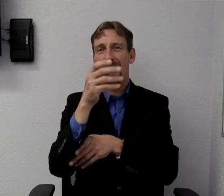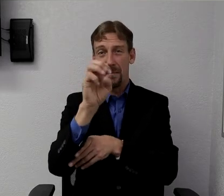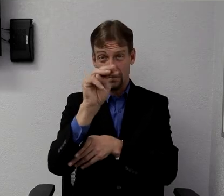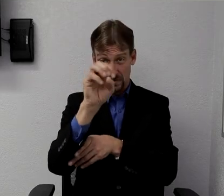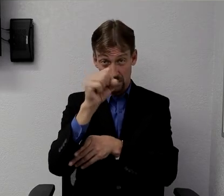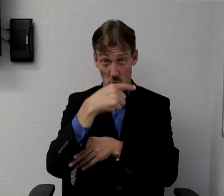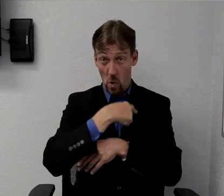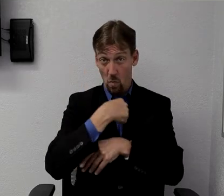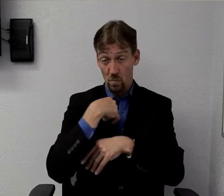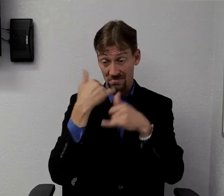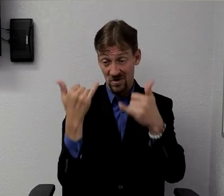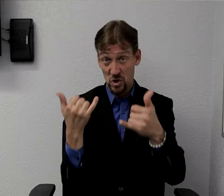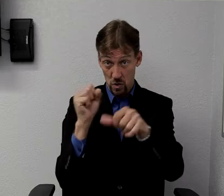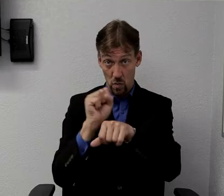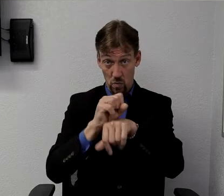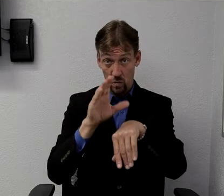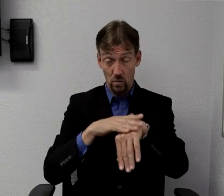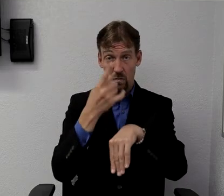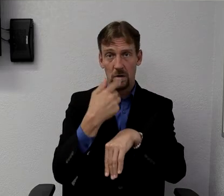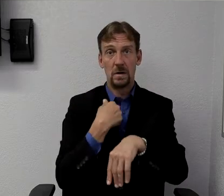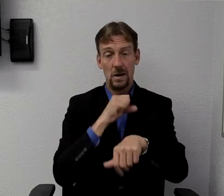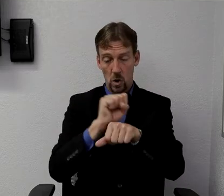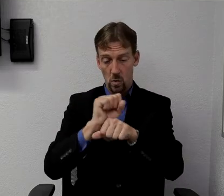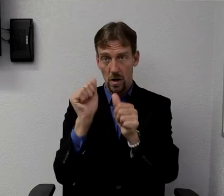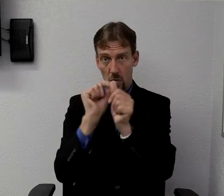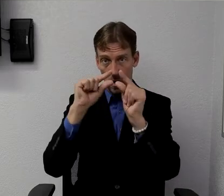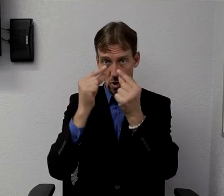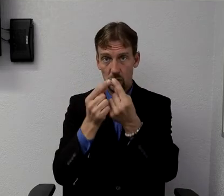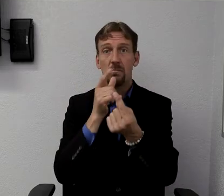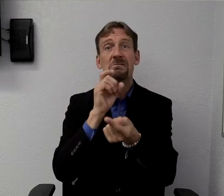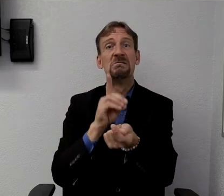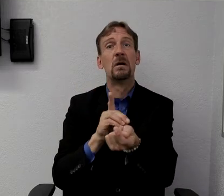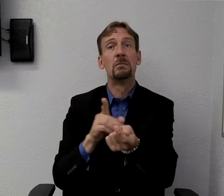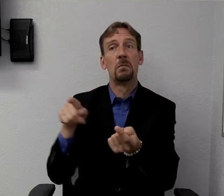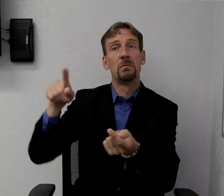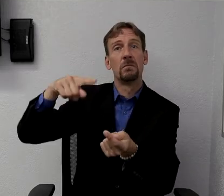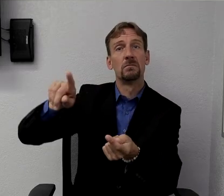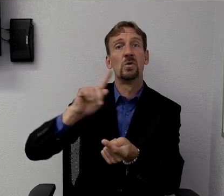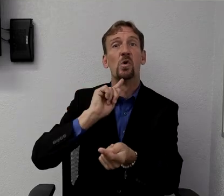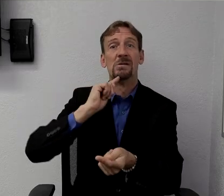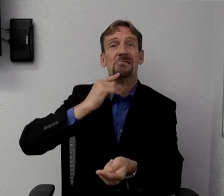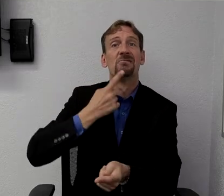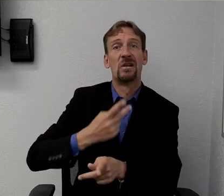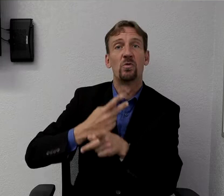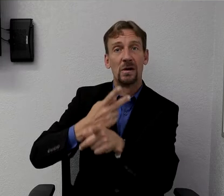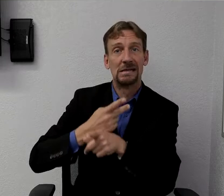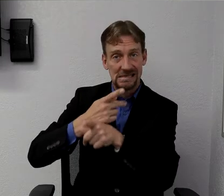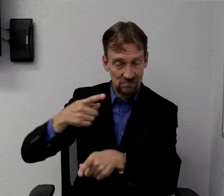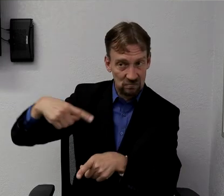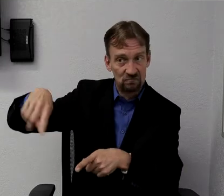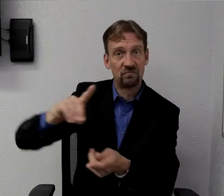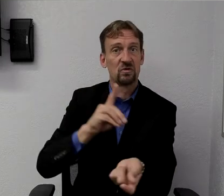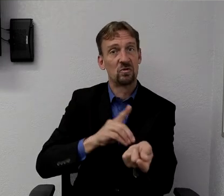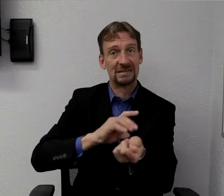am working with a group of physicians, critical care intensivists, palliative care physicians, emergency medicine